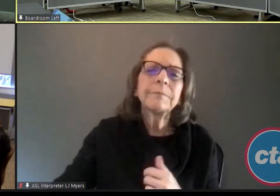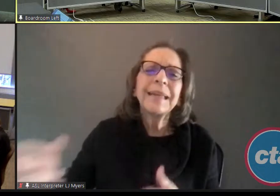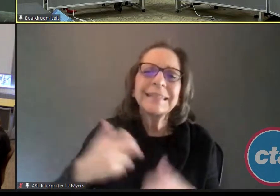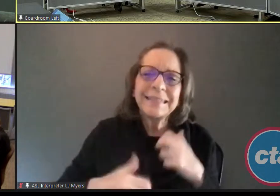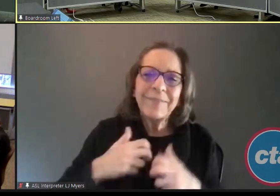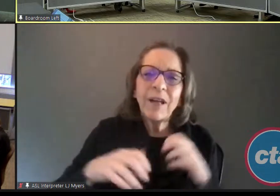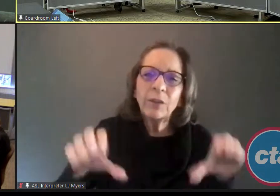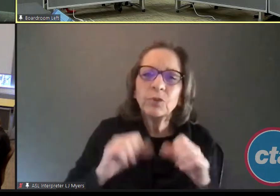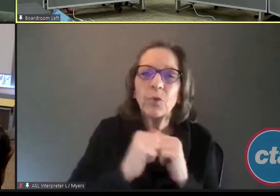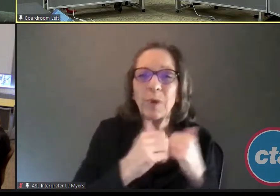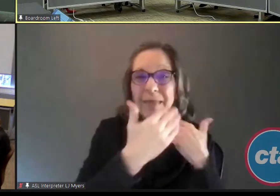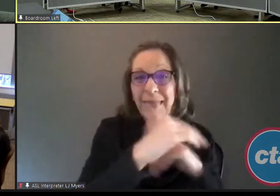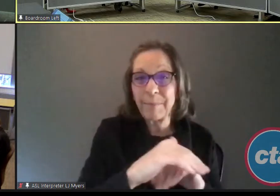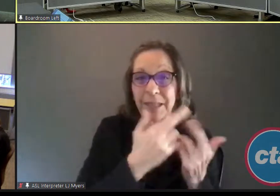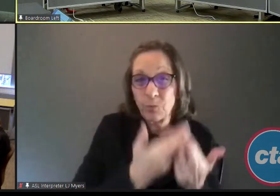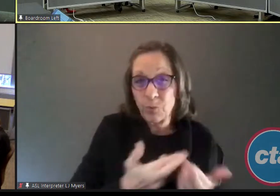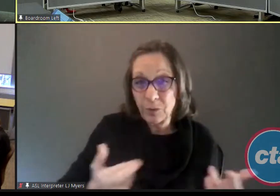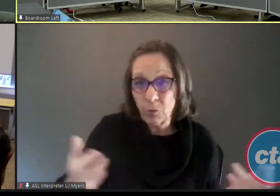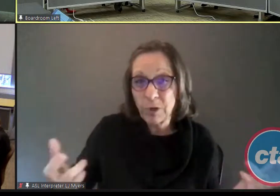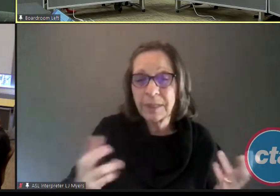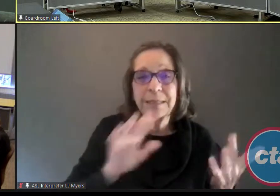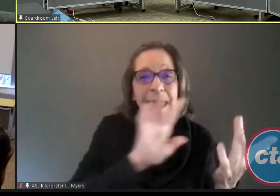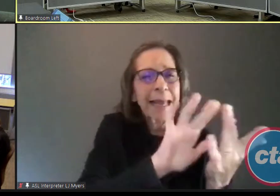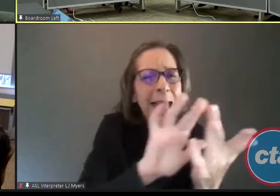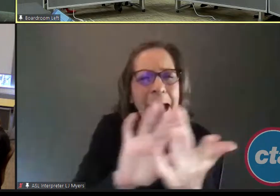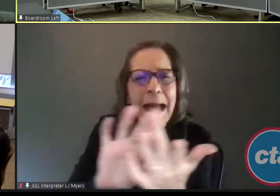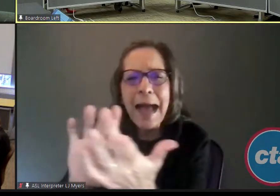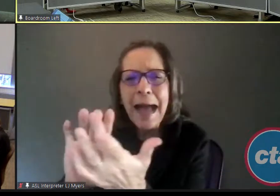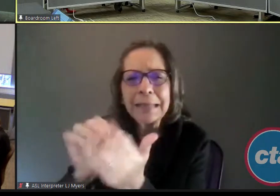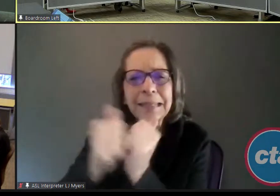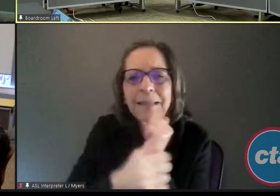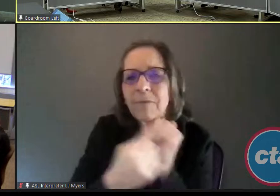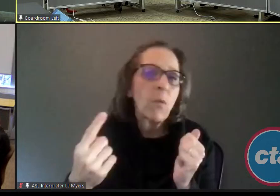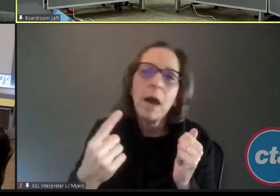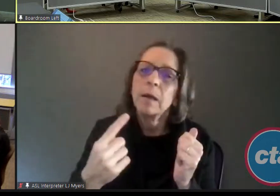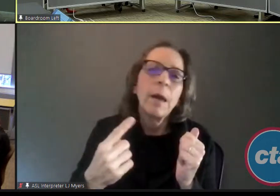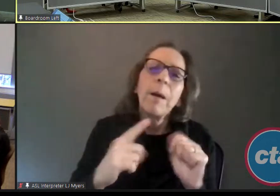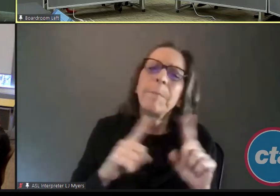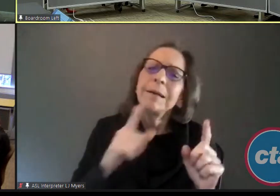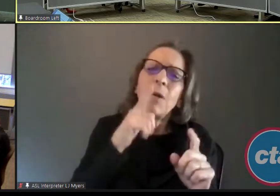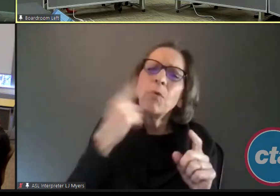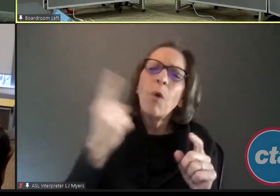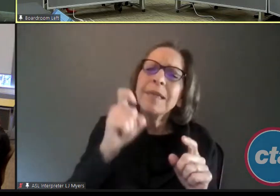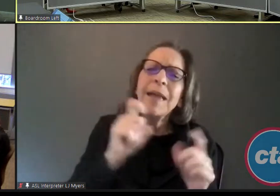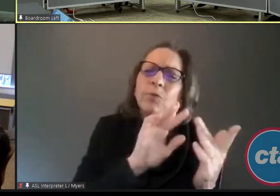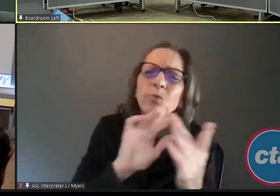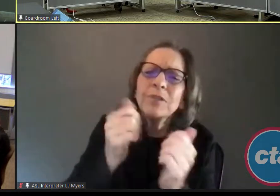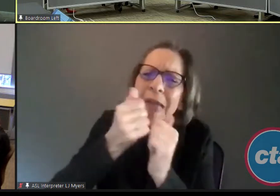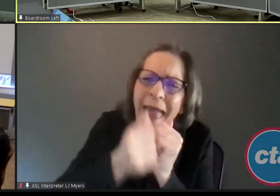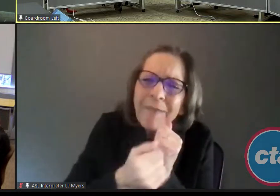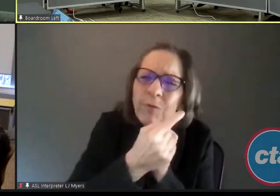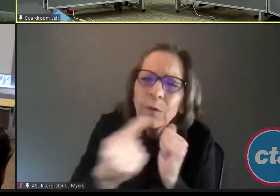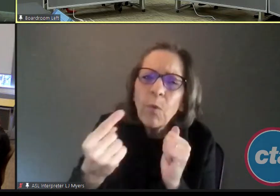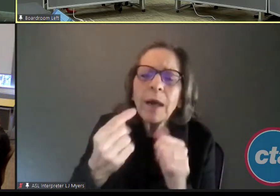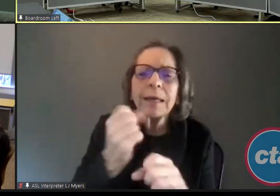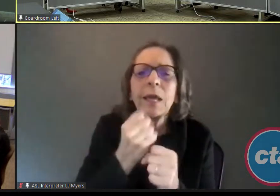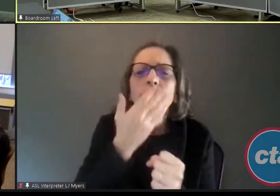with limited resources, something that reaches every single person, but you don't always have to reach every single person. You just want to make sure you're getting some